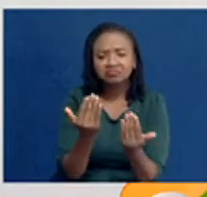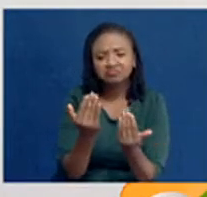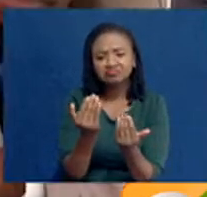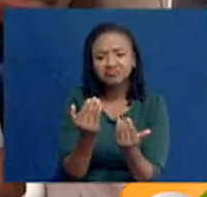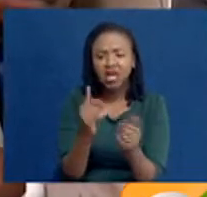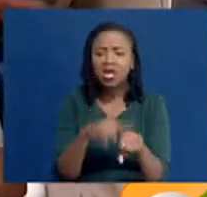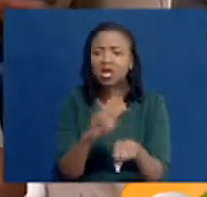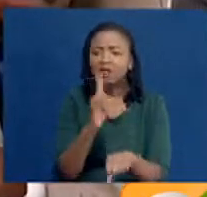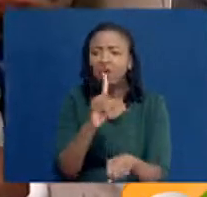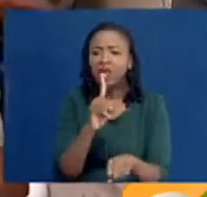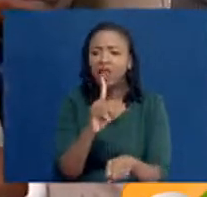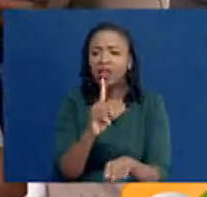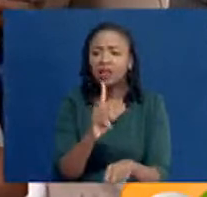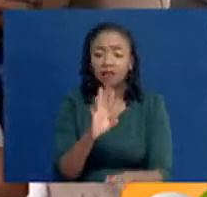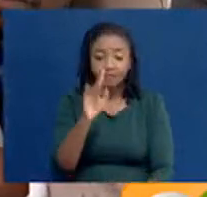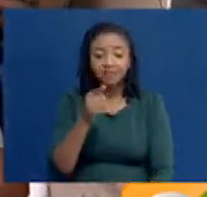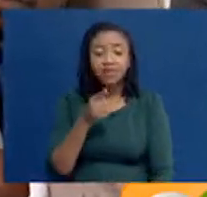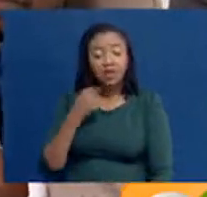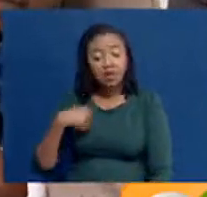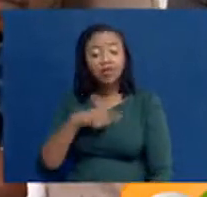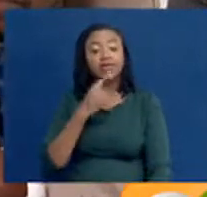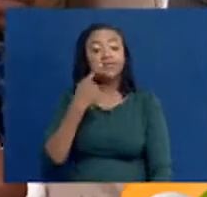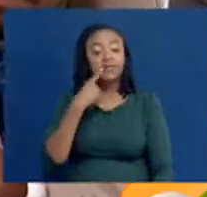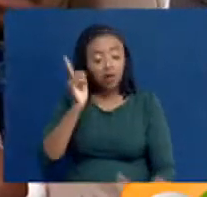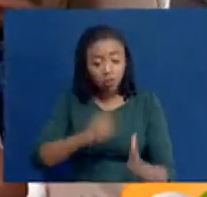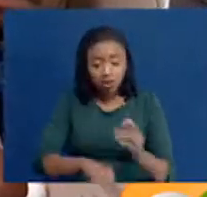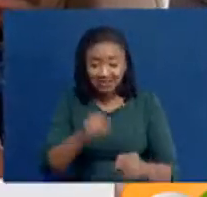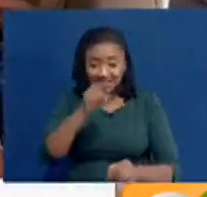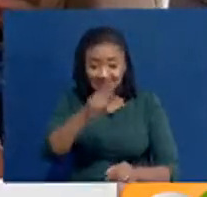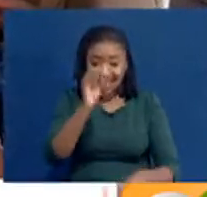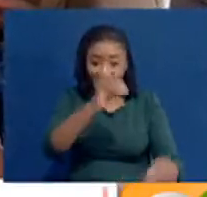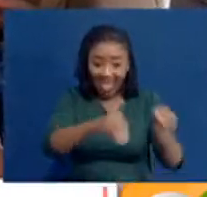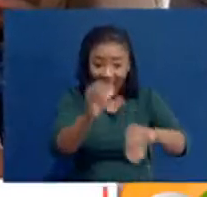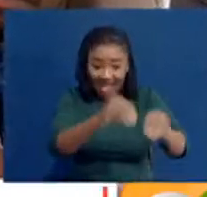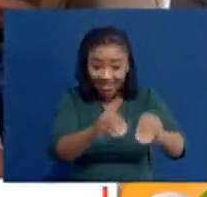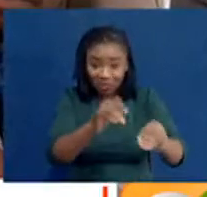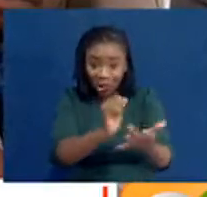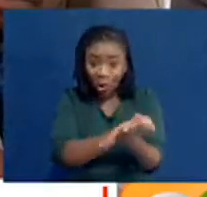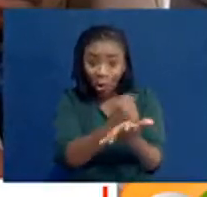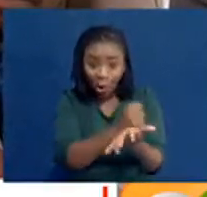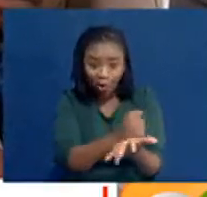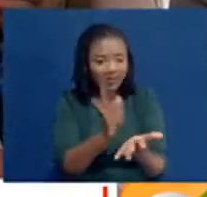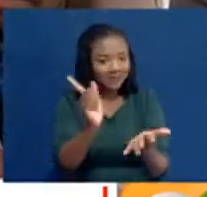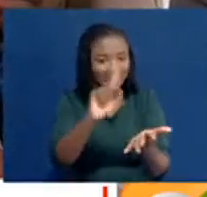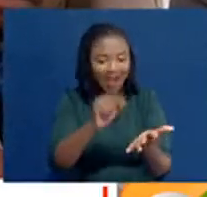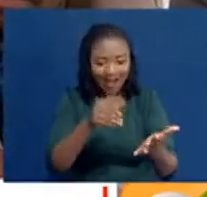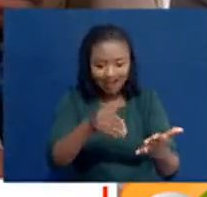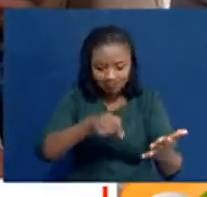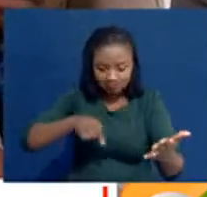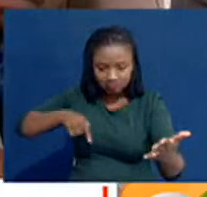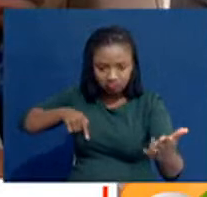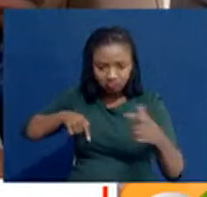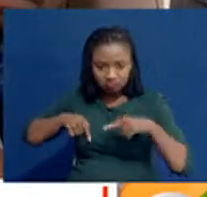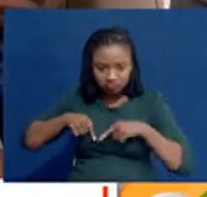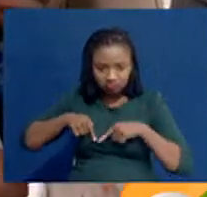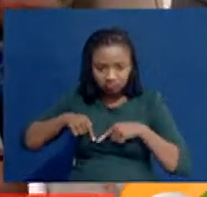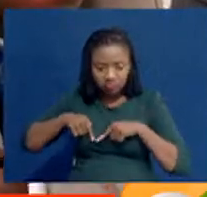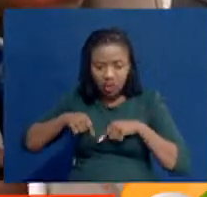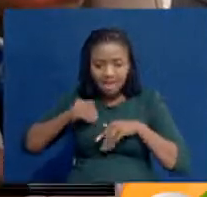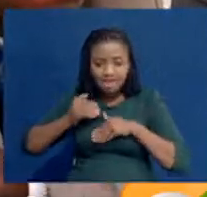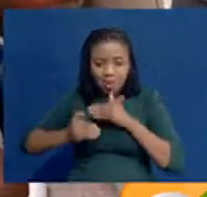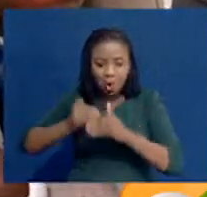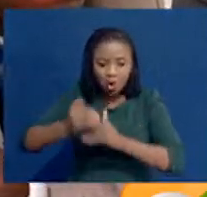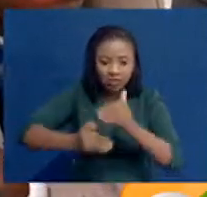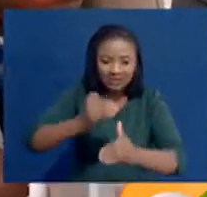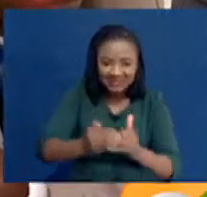by when? We are talking about audit of the processes. We are not talking about audit of the results of 2022.